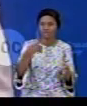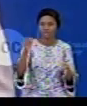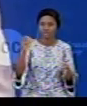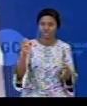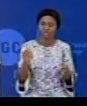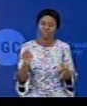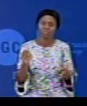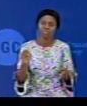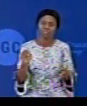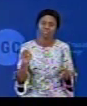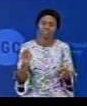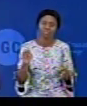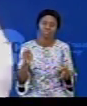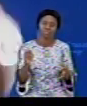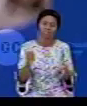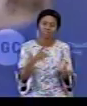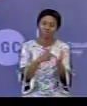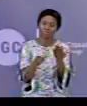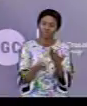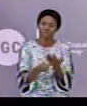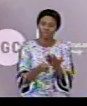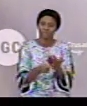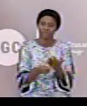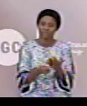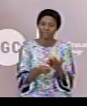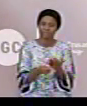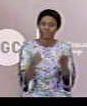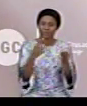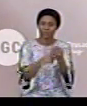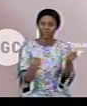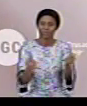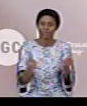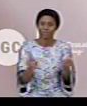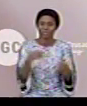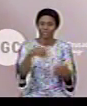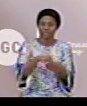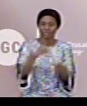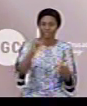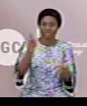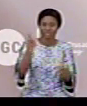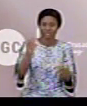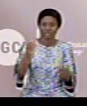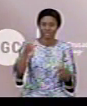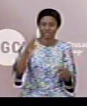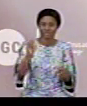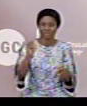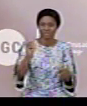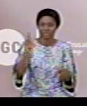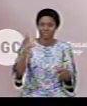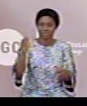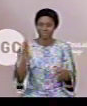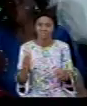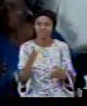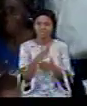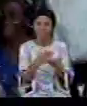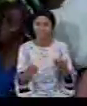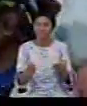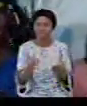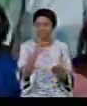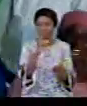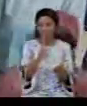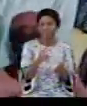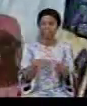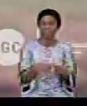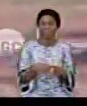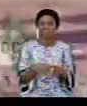holding in Ikorodu, Lagos, Nigeria. Something really grand is coming your way. And